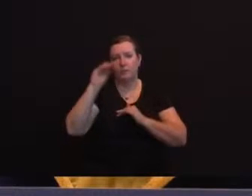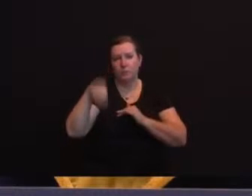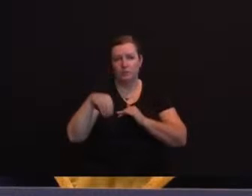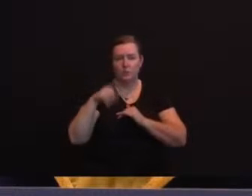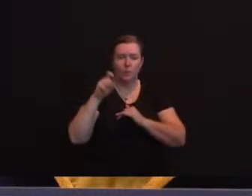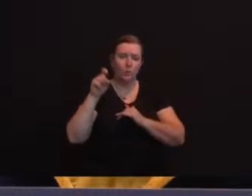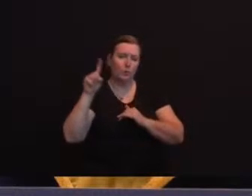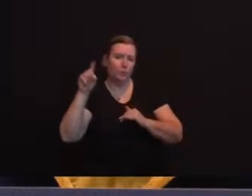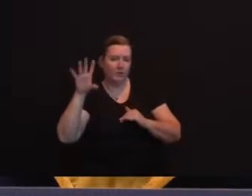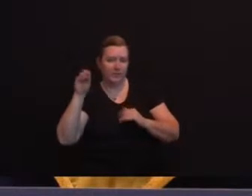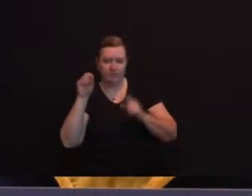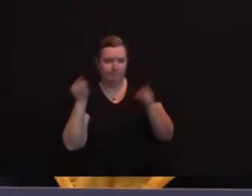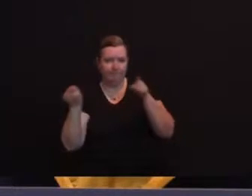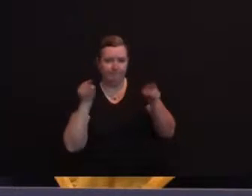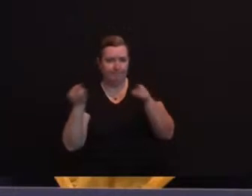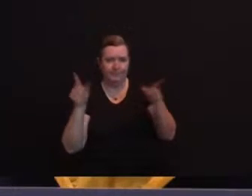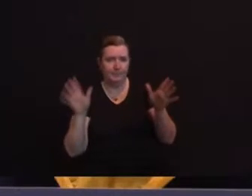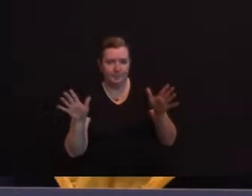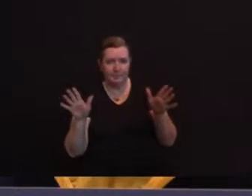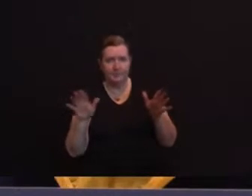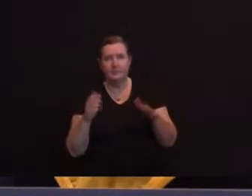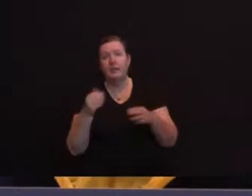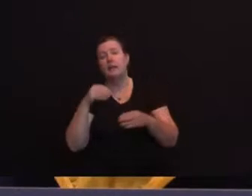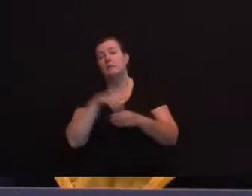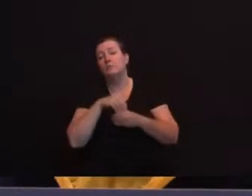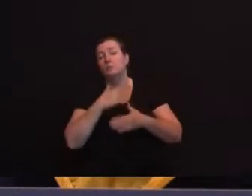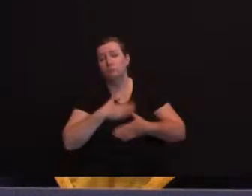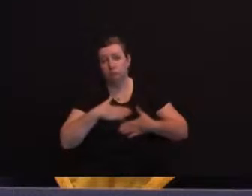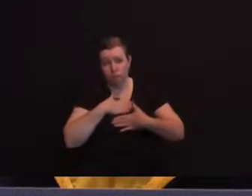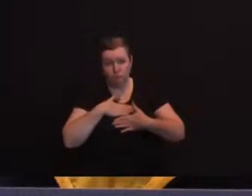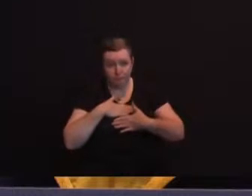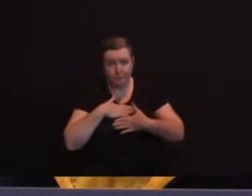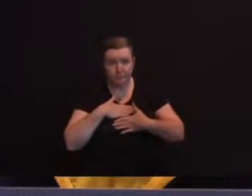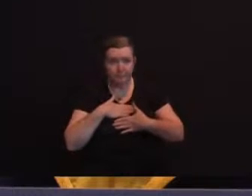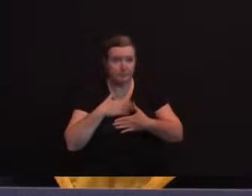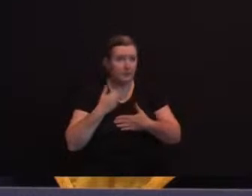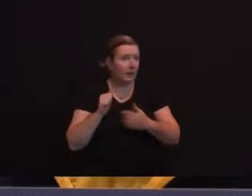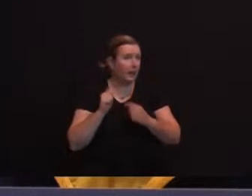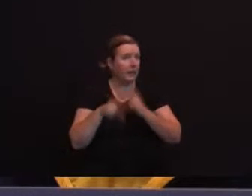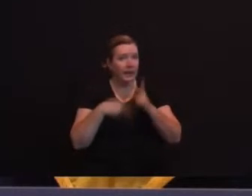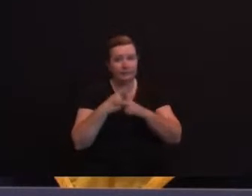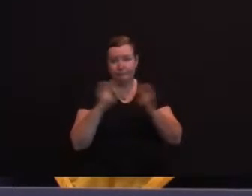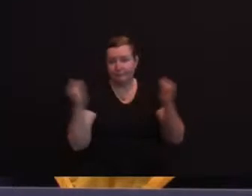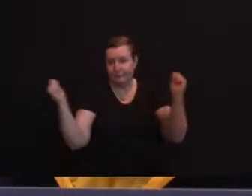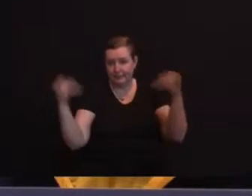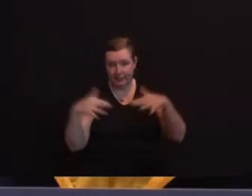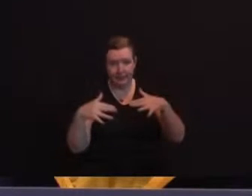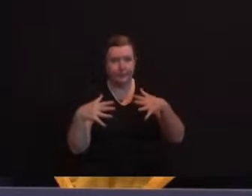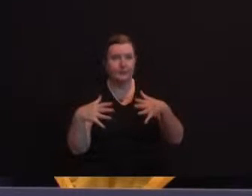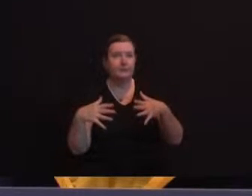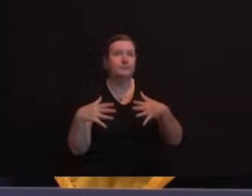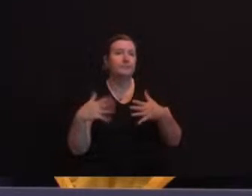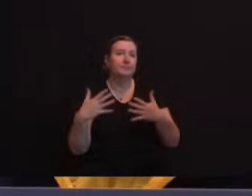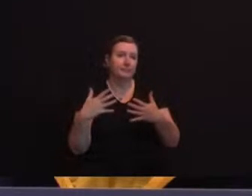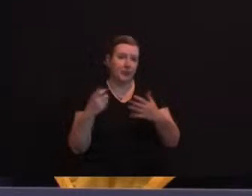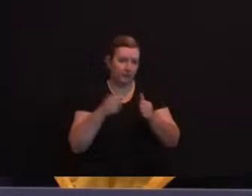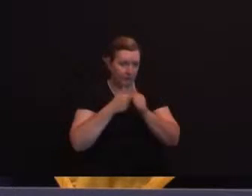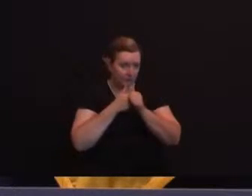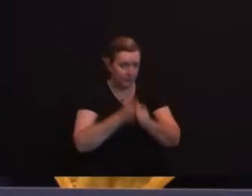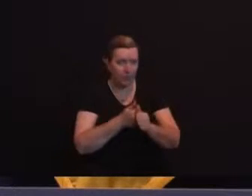entertainment venues or businesses, any type of gathering at that business would be subject to the 10-person